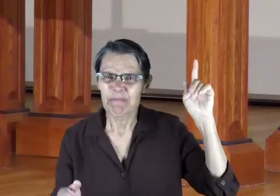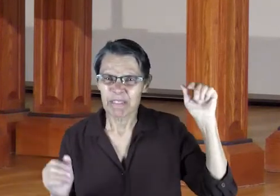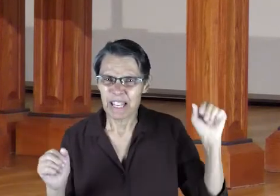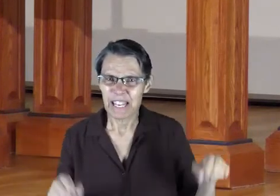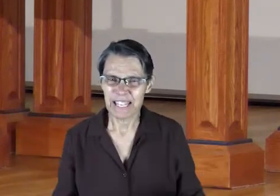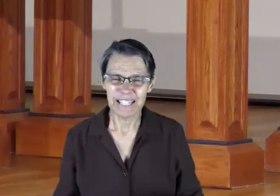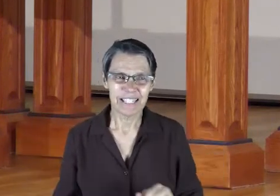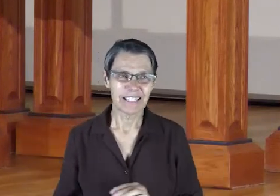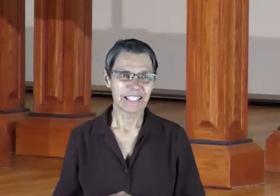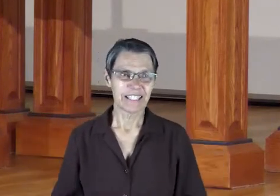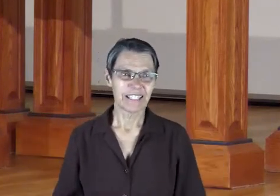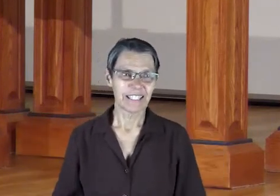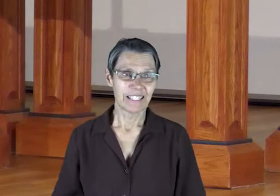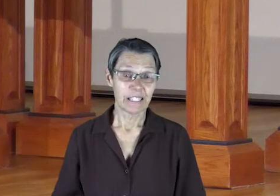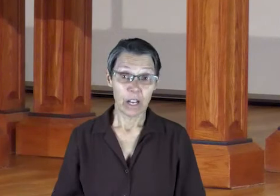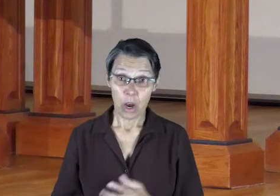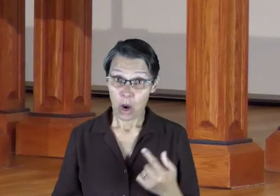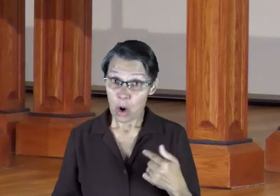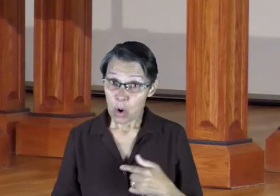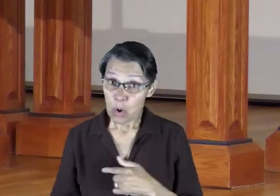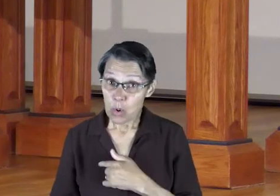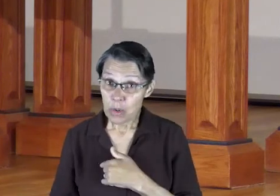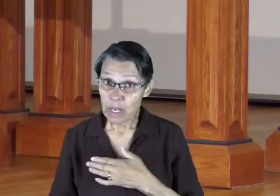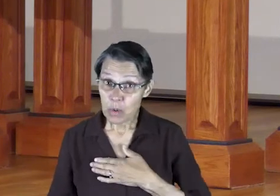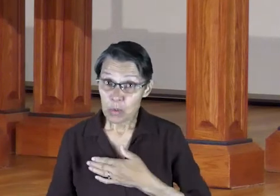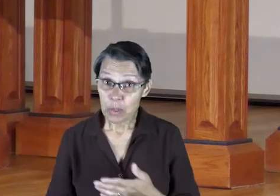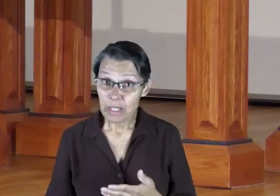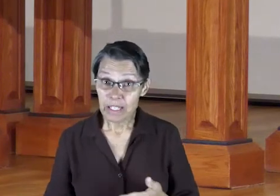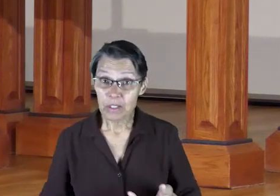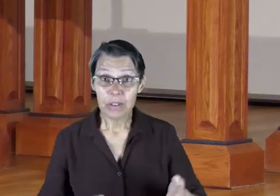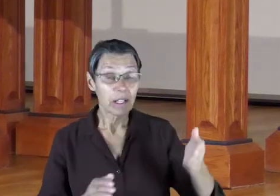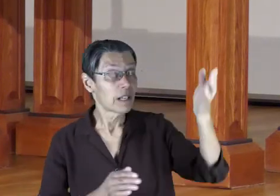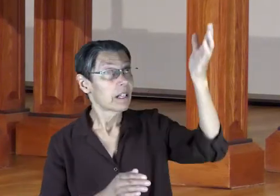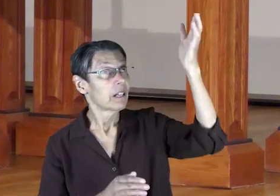But with me, be willing to give God the floor.